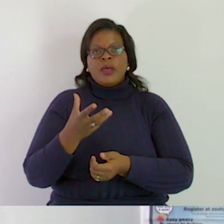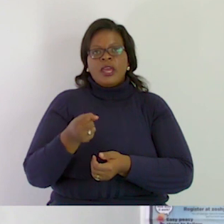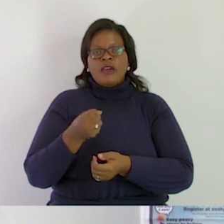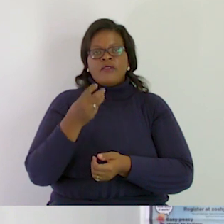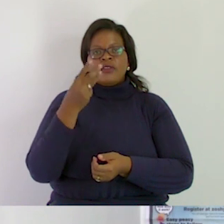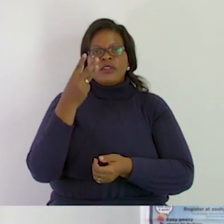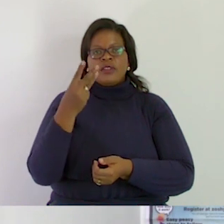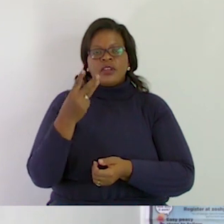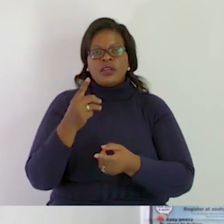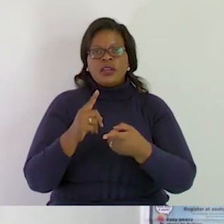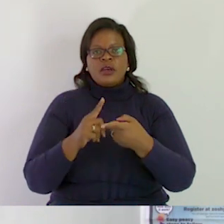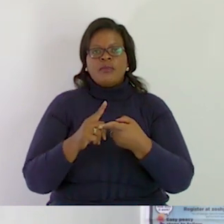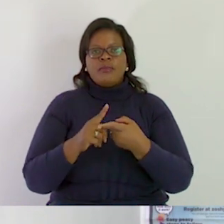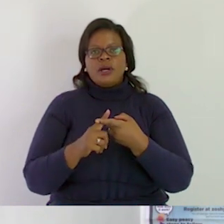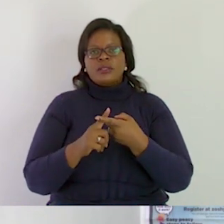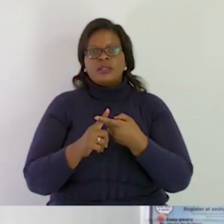plus